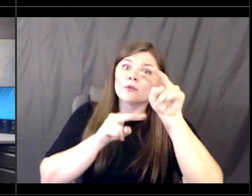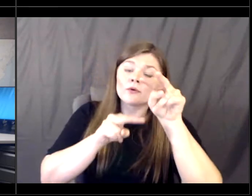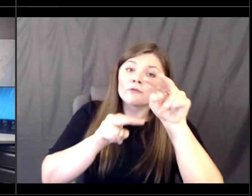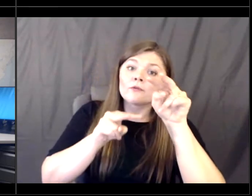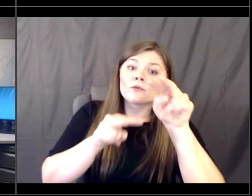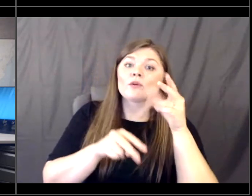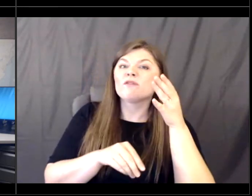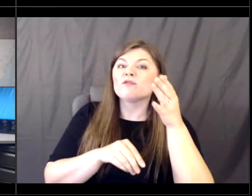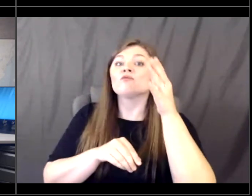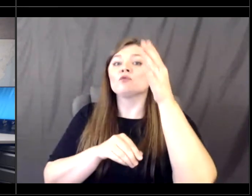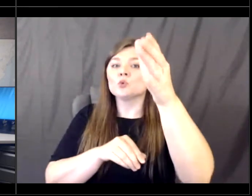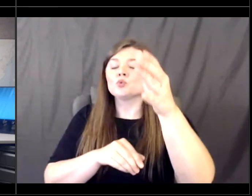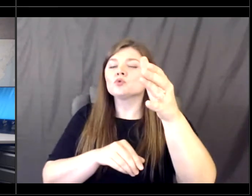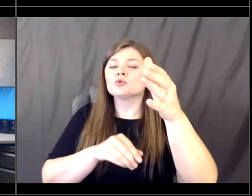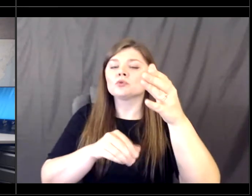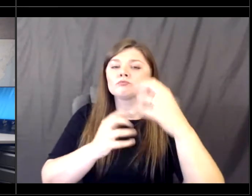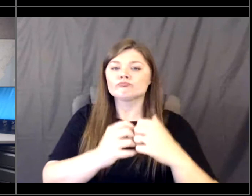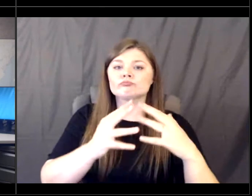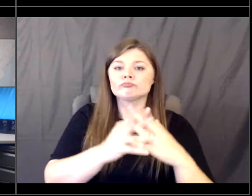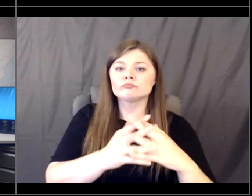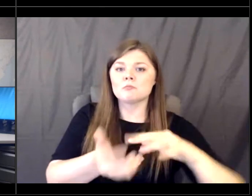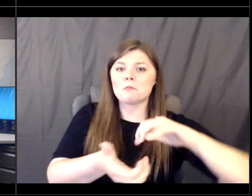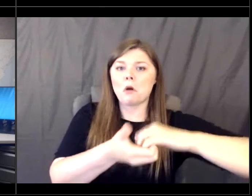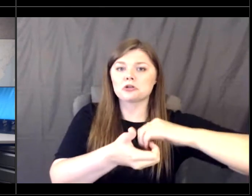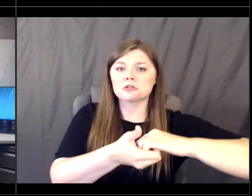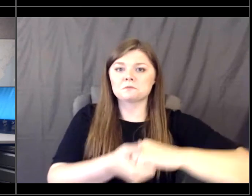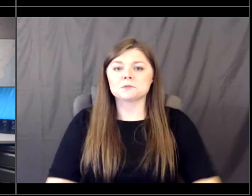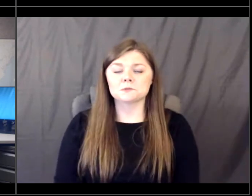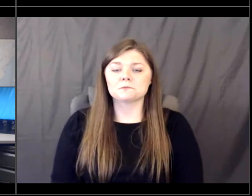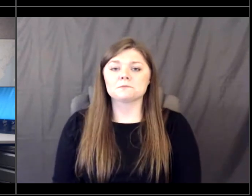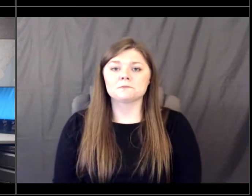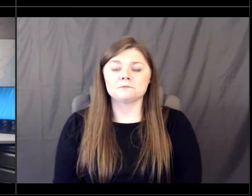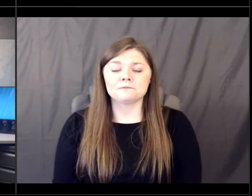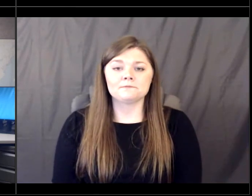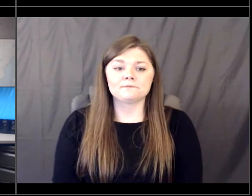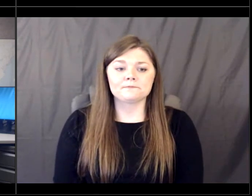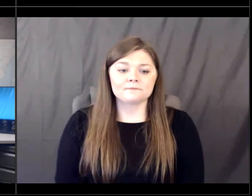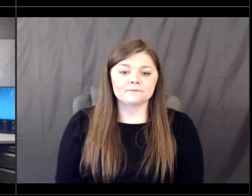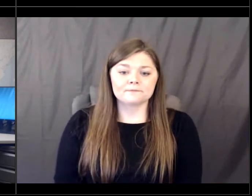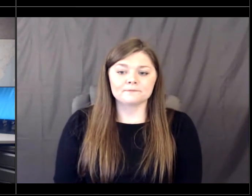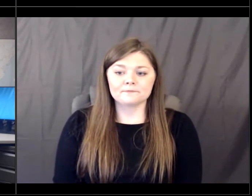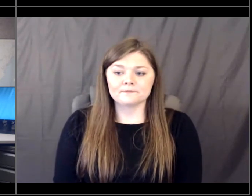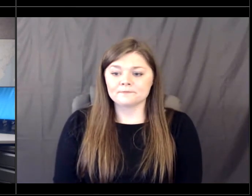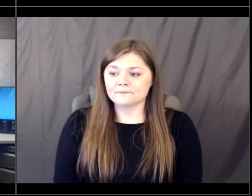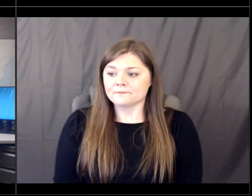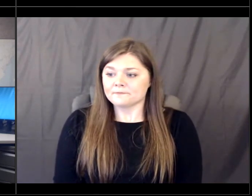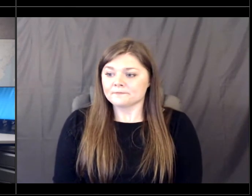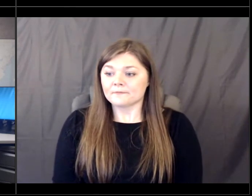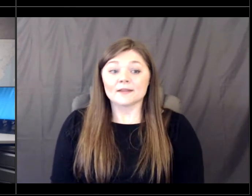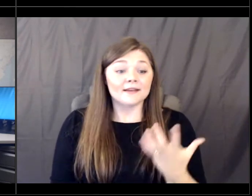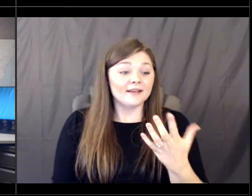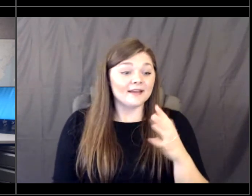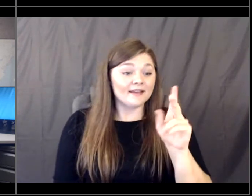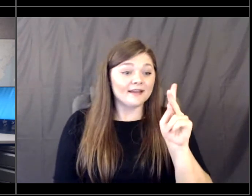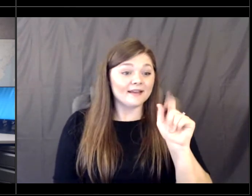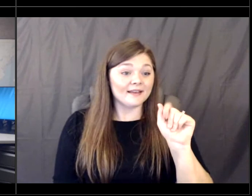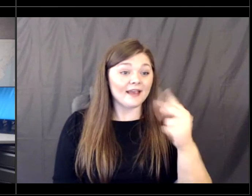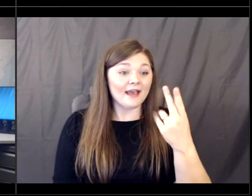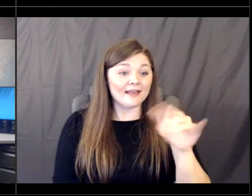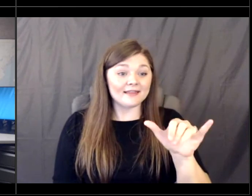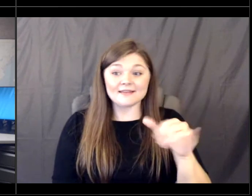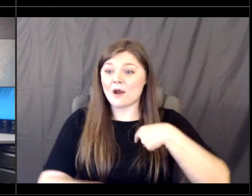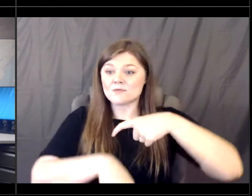future partnerships. Well, Kathy, we're at 5 minutes to the